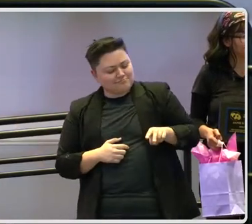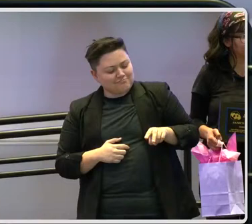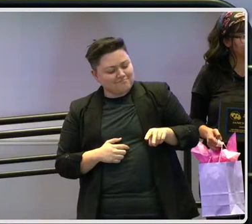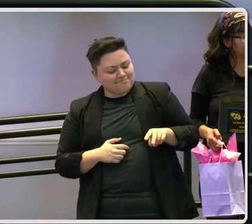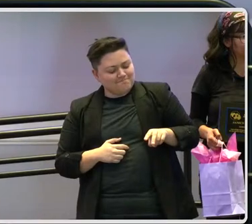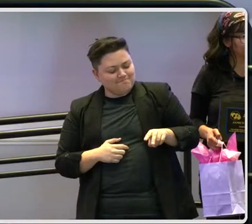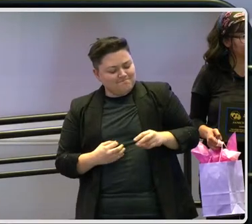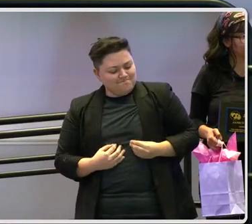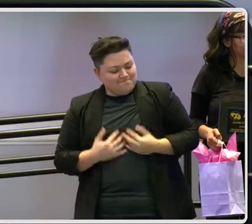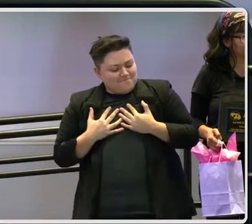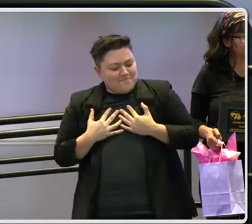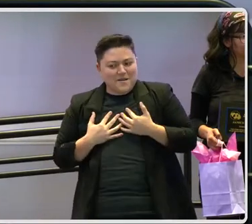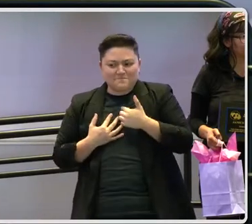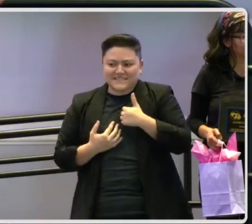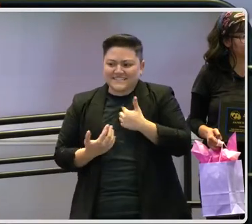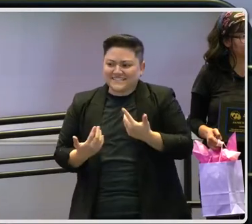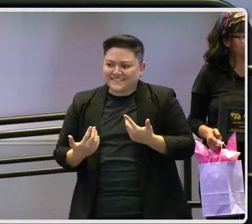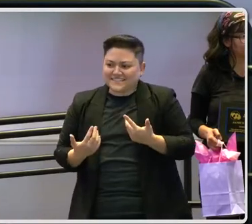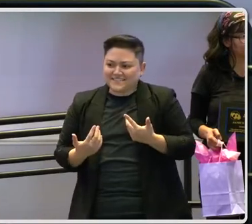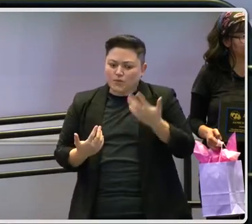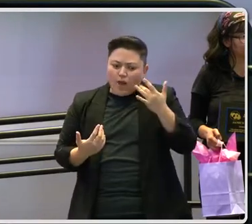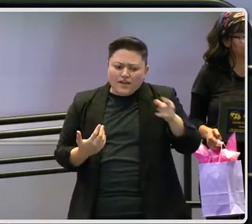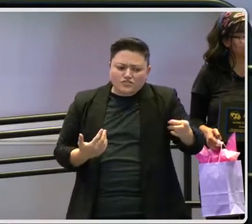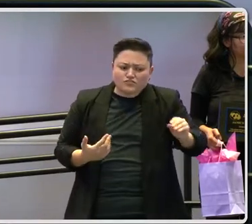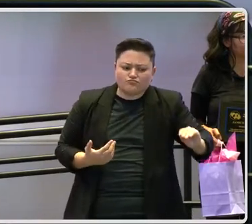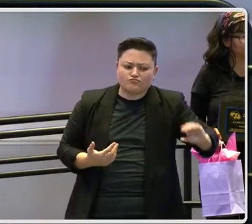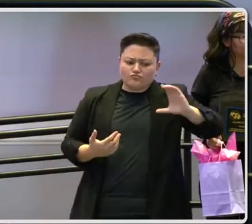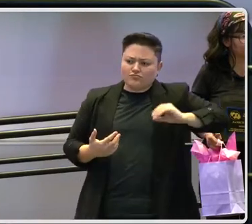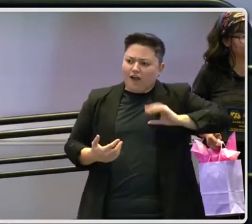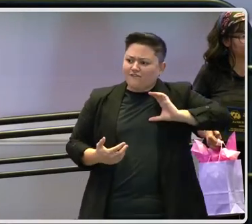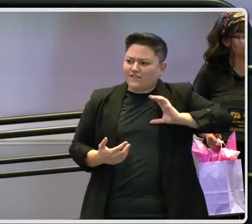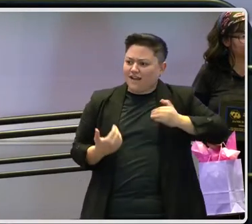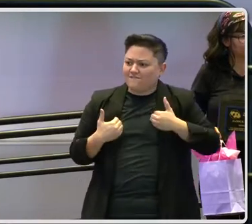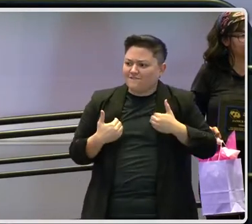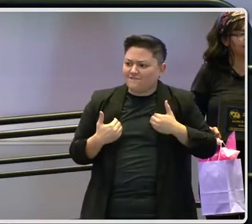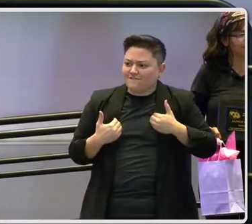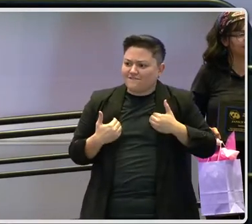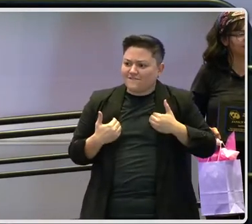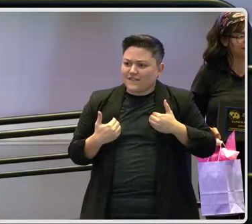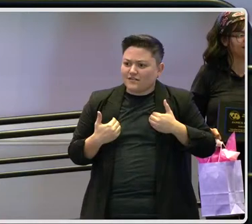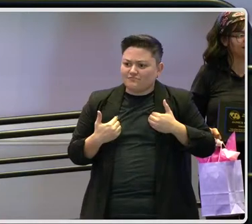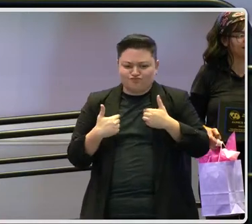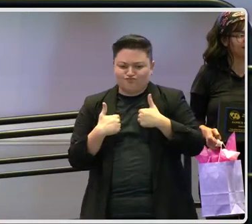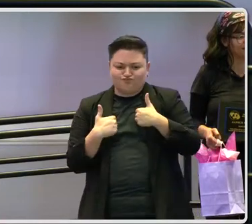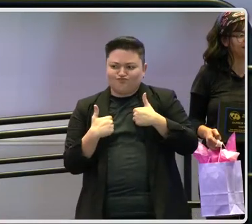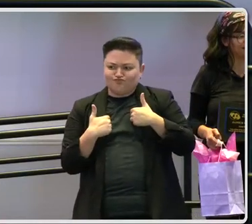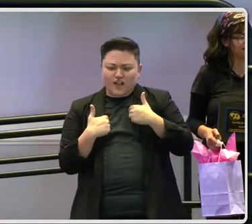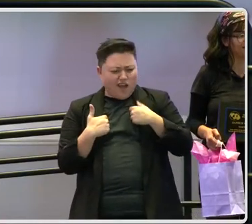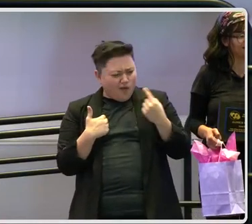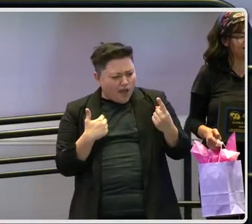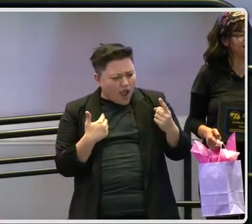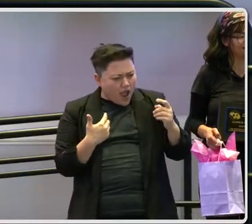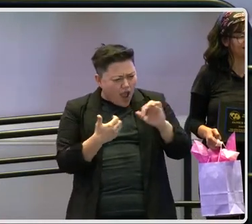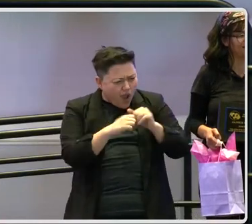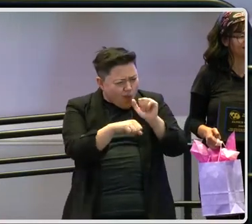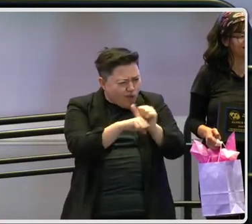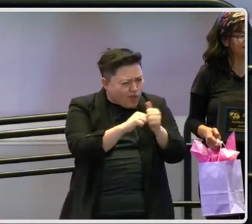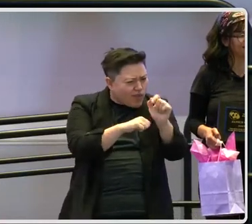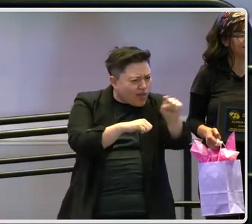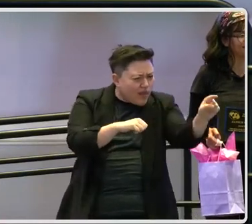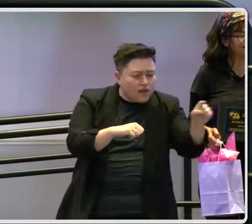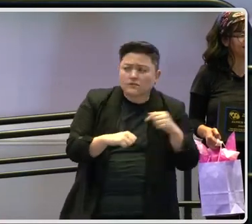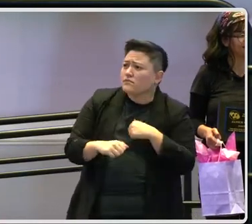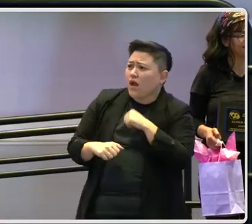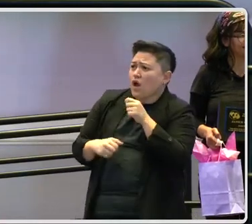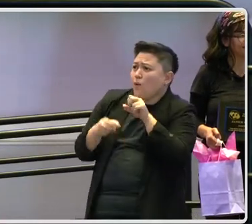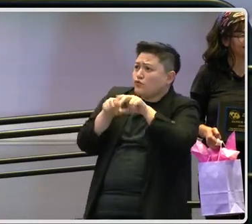I get inspired by her confidence. Nothing wavered her. I used to say, how do you work with them people? She said, I don't have to